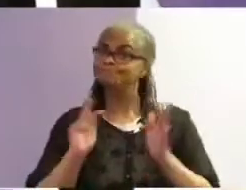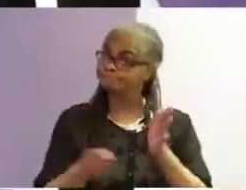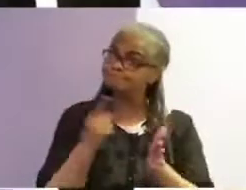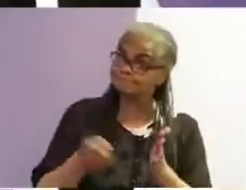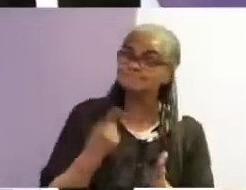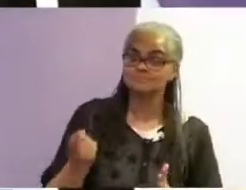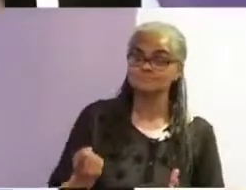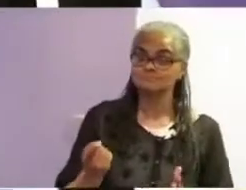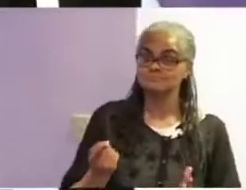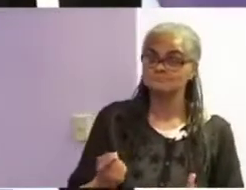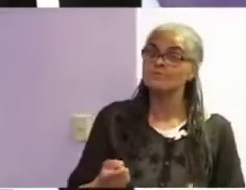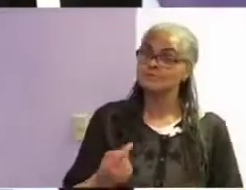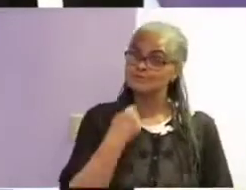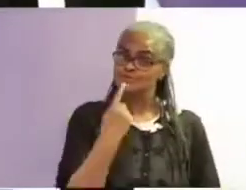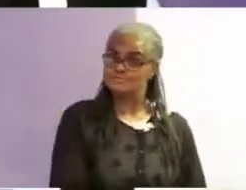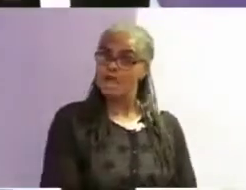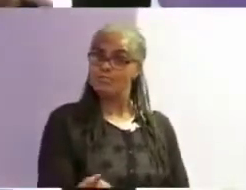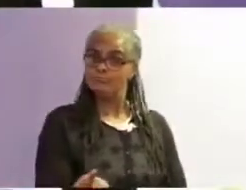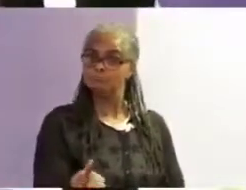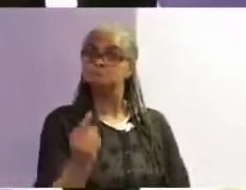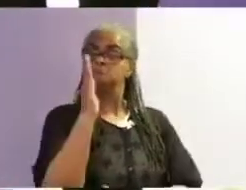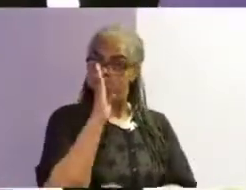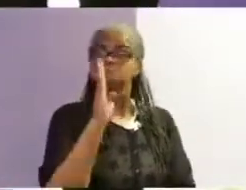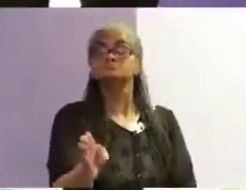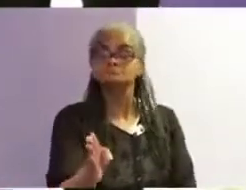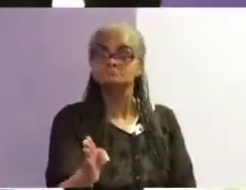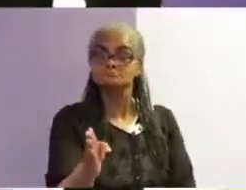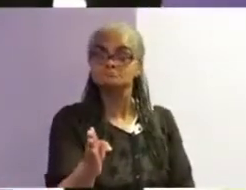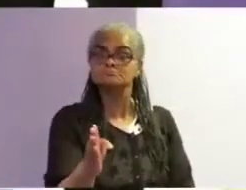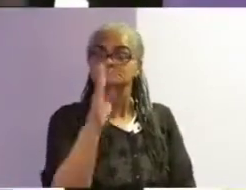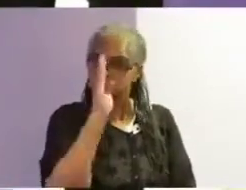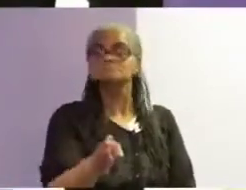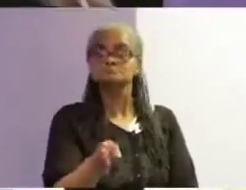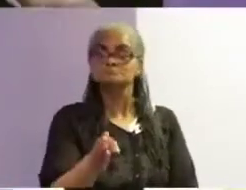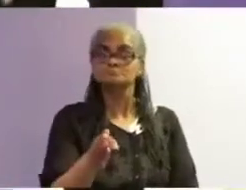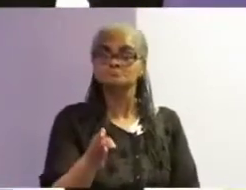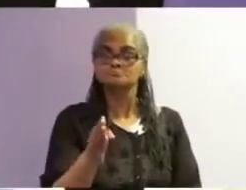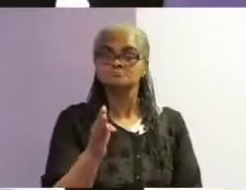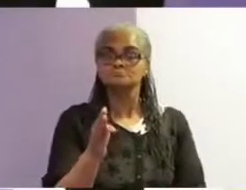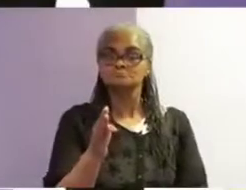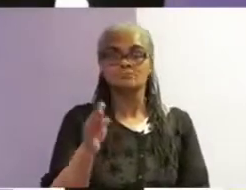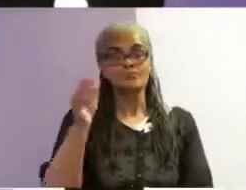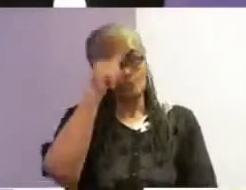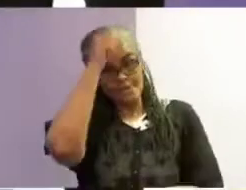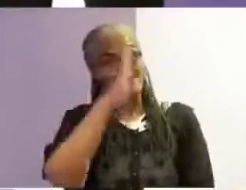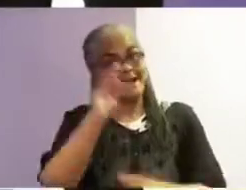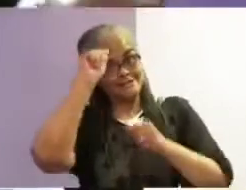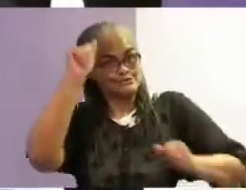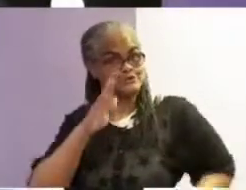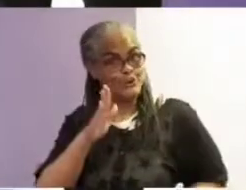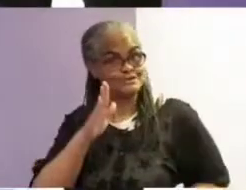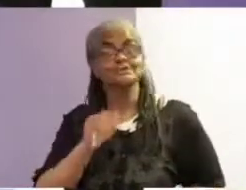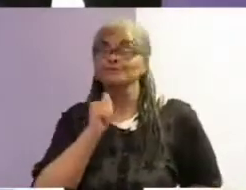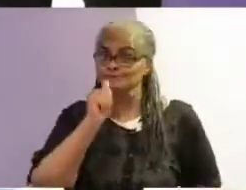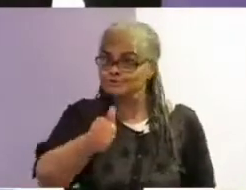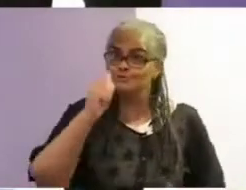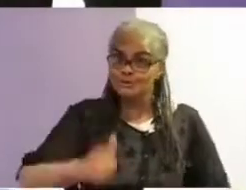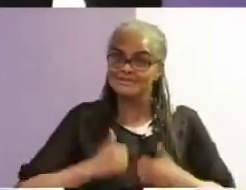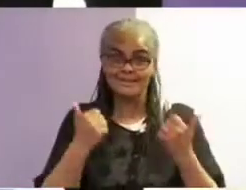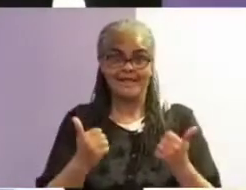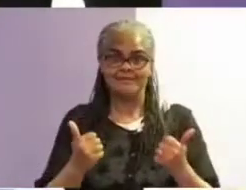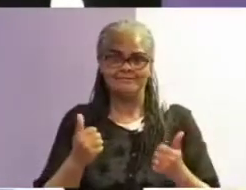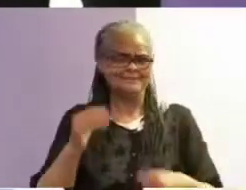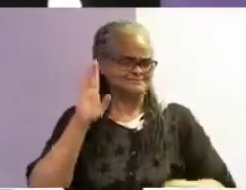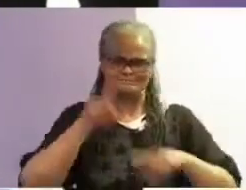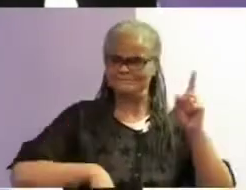You just got to put folk in their place. When God has an anointing on your life, you ain't got time to play.